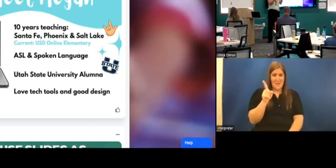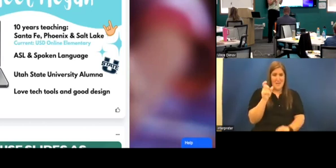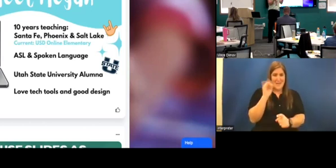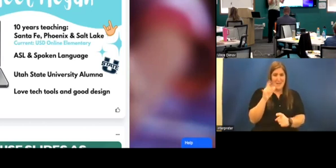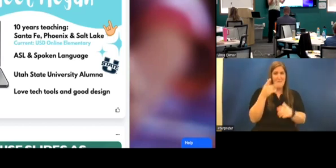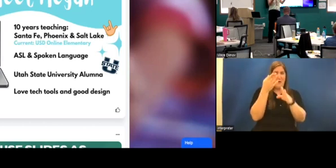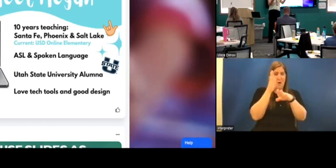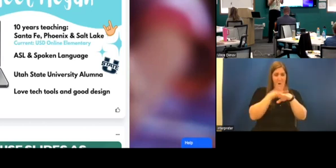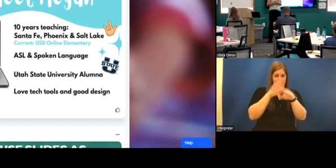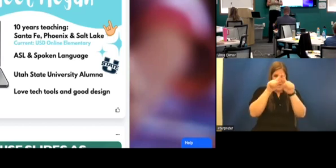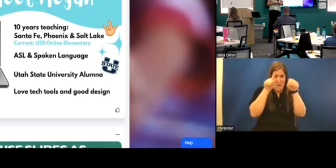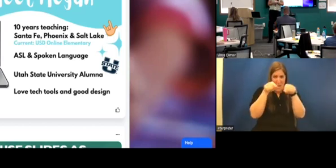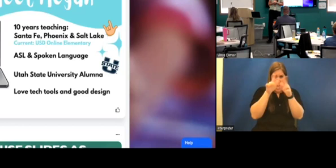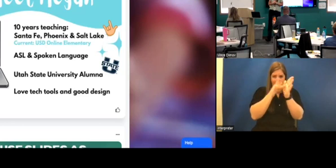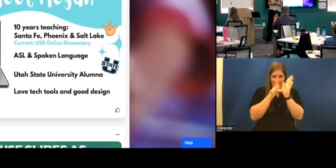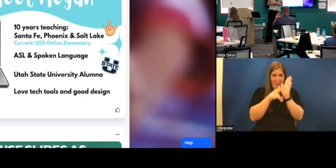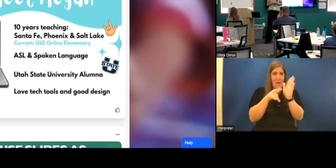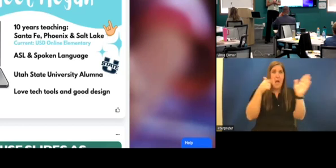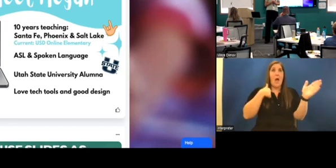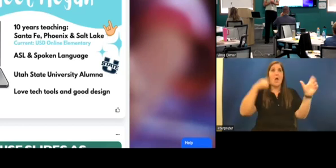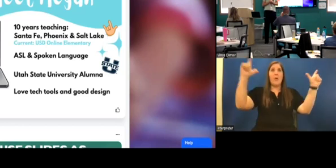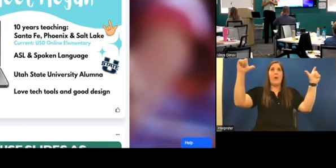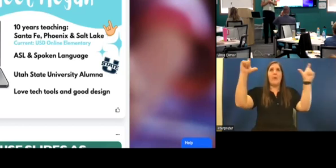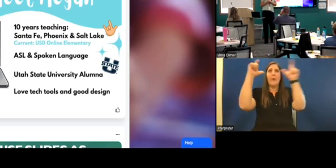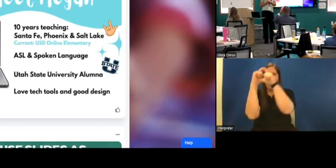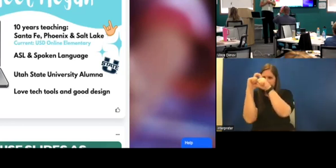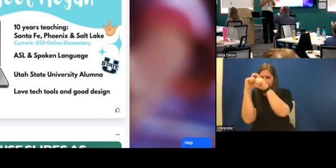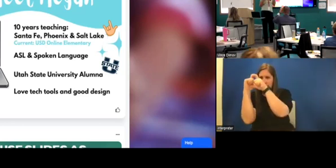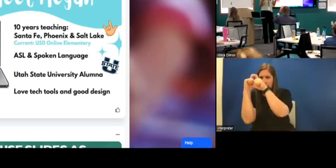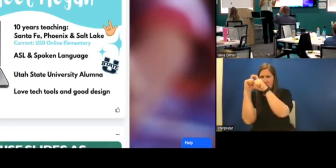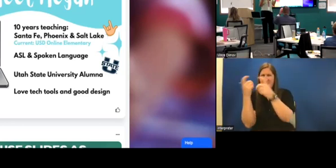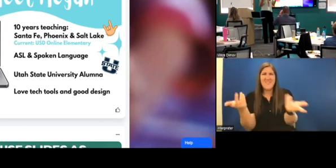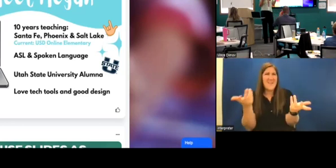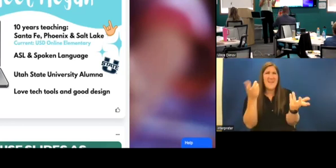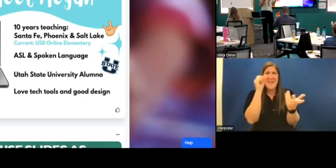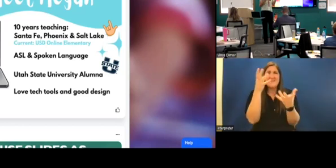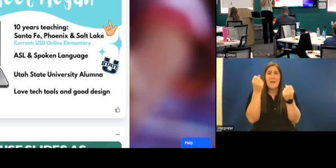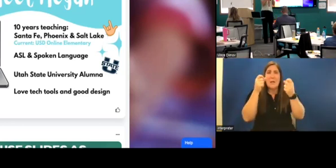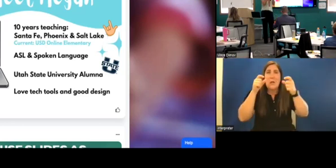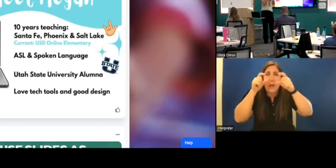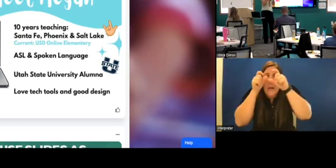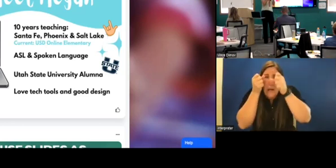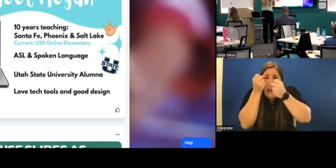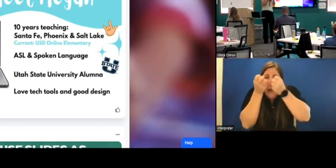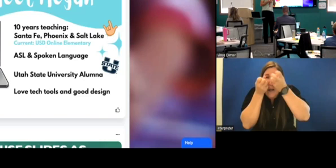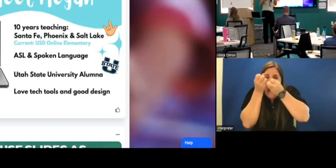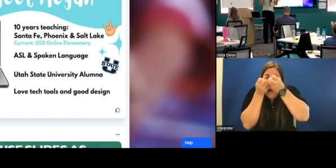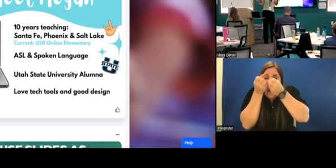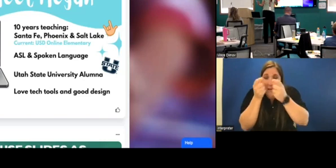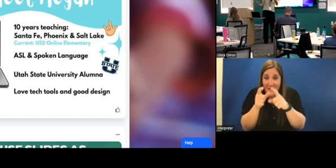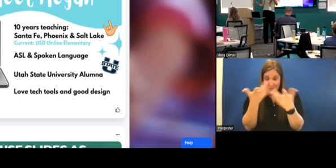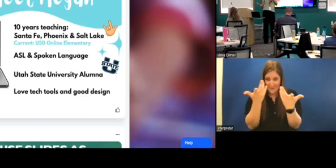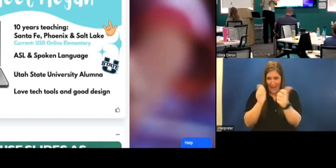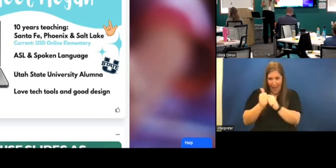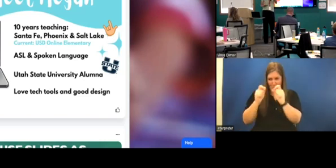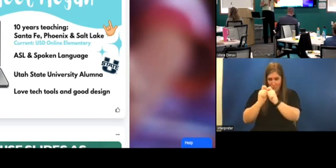tiny box on the bottom, right? All of our problem. And I hated that, because the kids, especially when you're signing, you can't see the little tiny signer down the bottom. So I've been